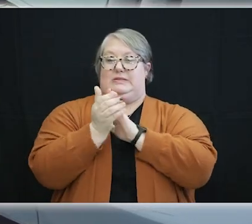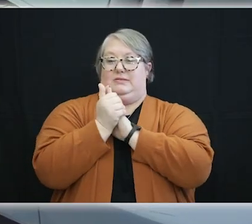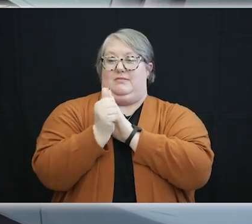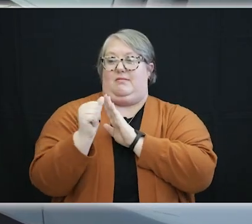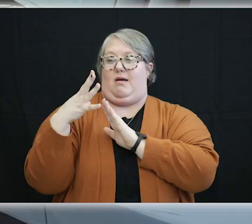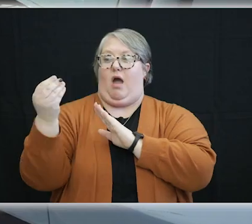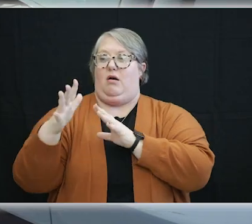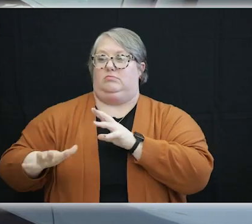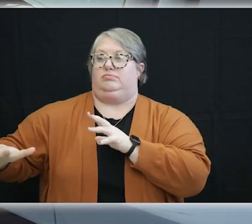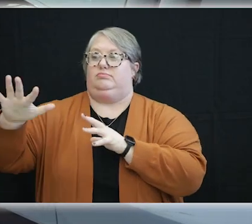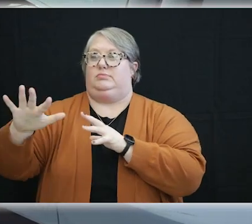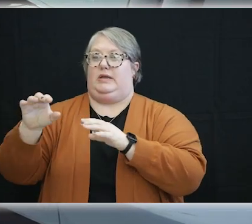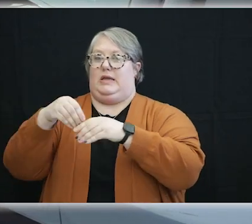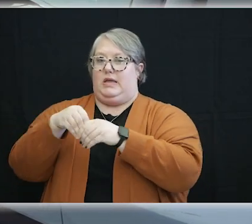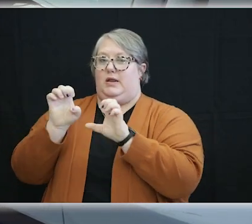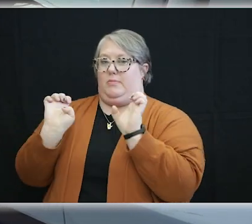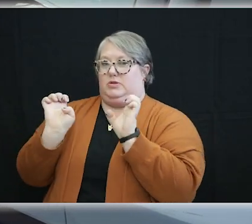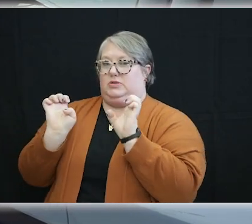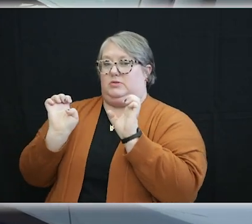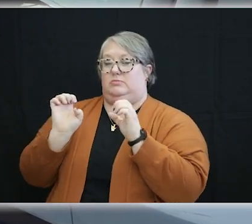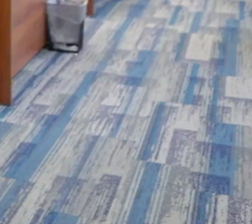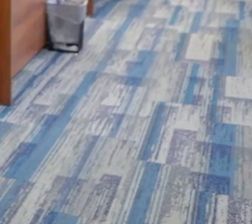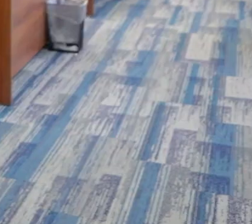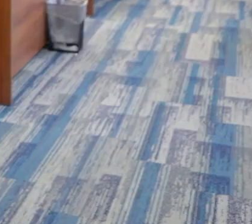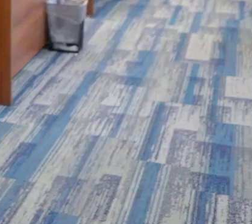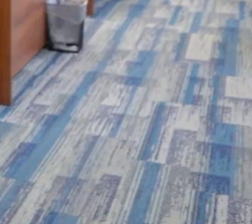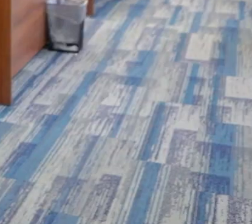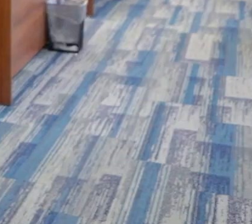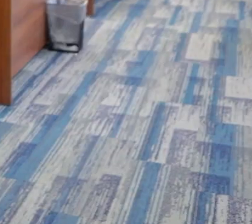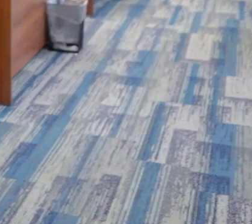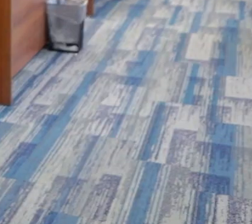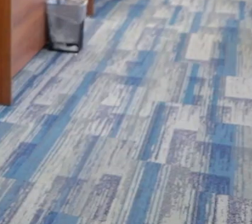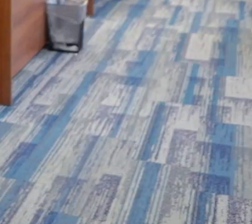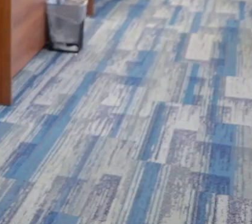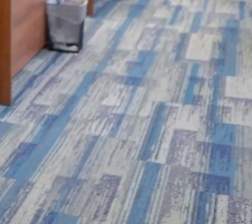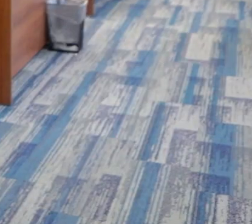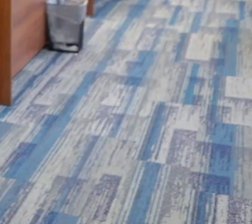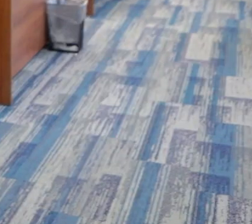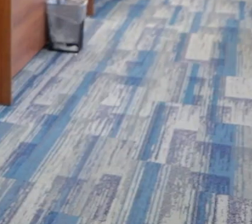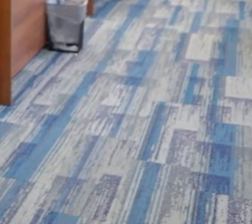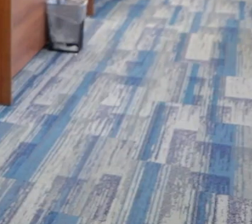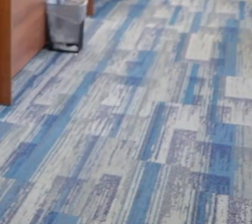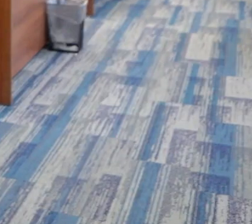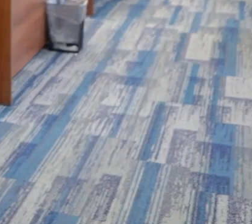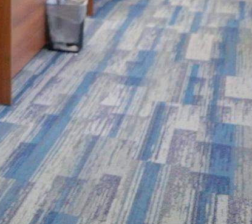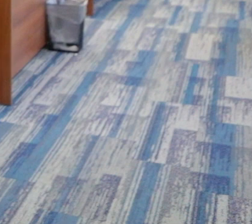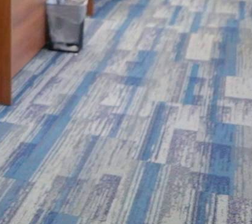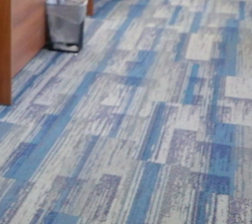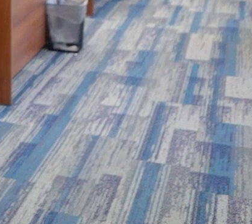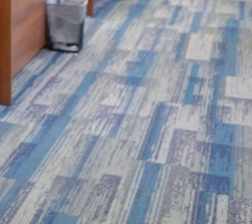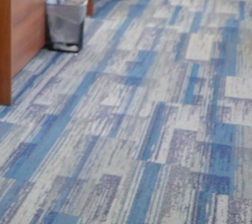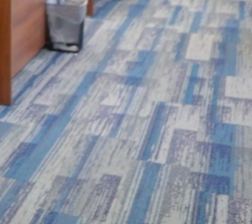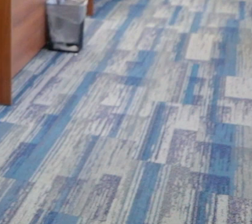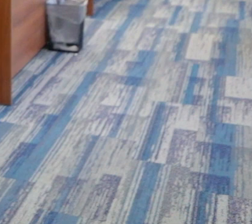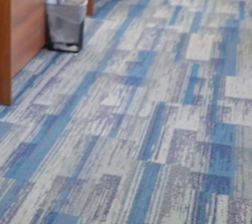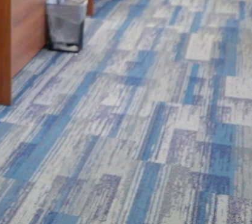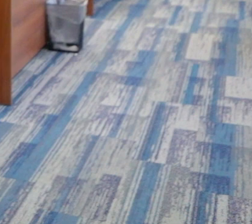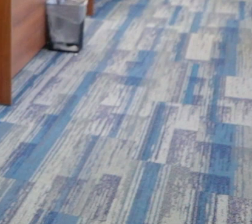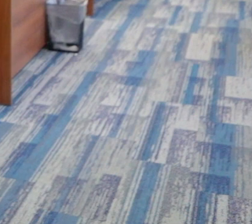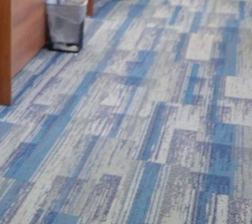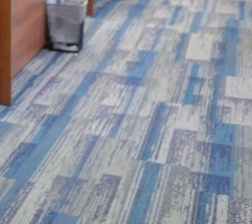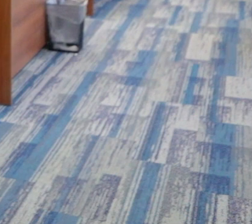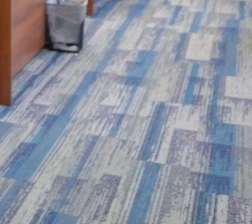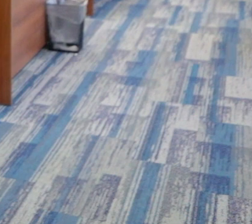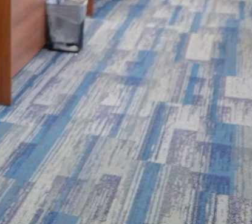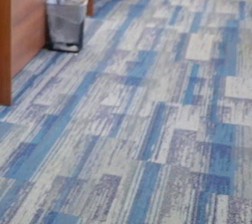this skill out in the field during emergencies. So if I say I'm a firefighter, I can either use the sign I